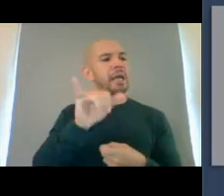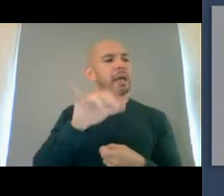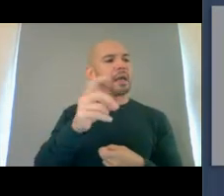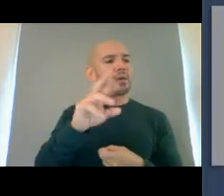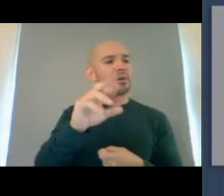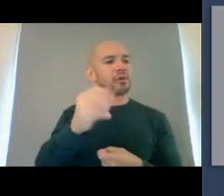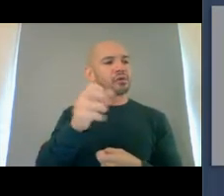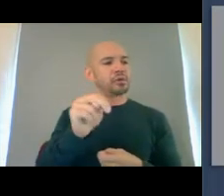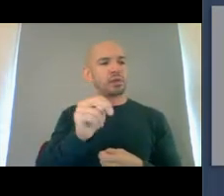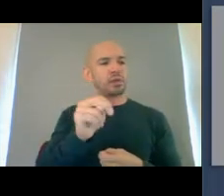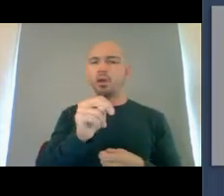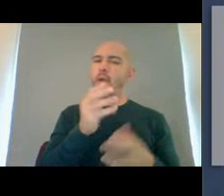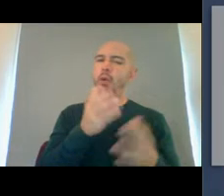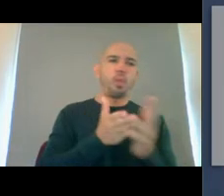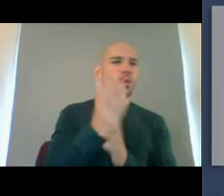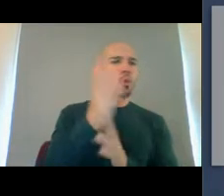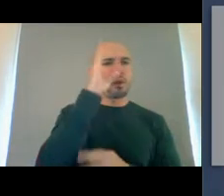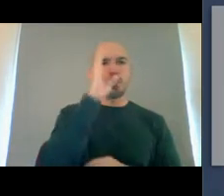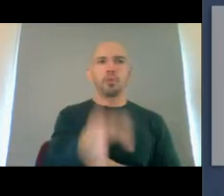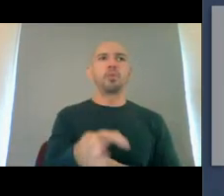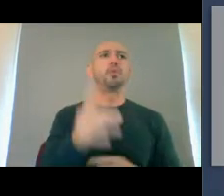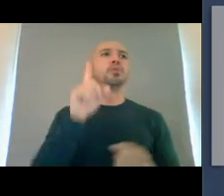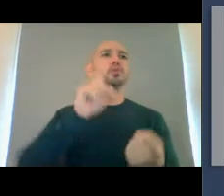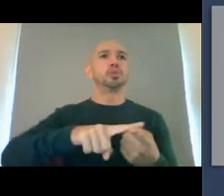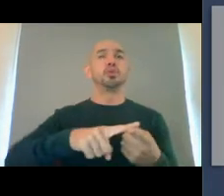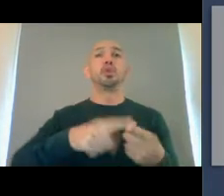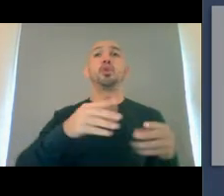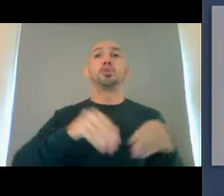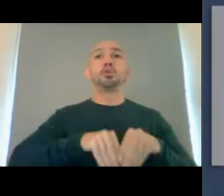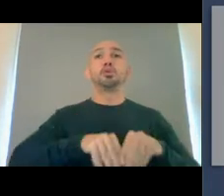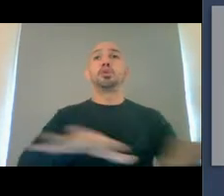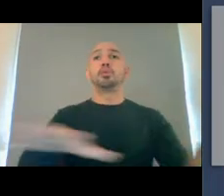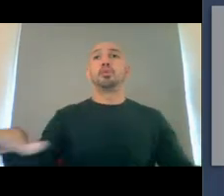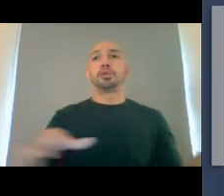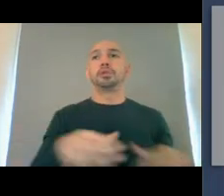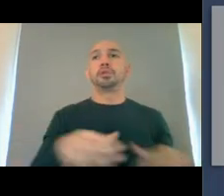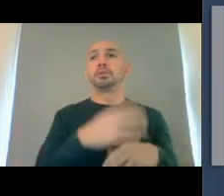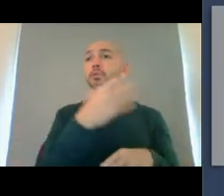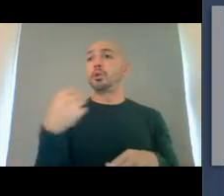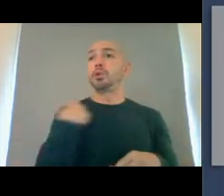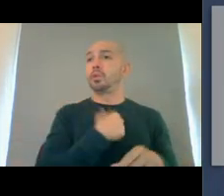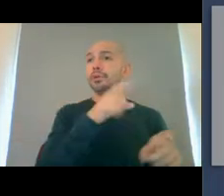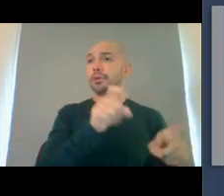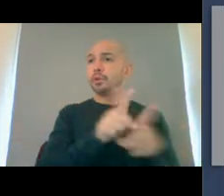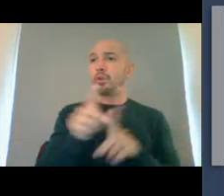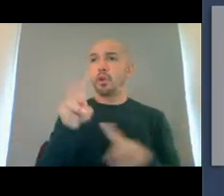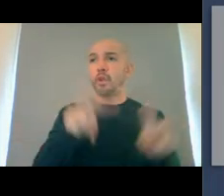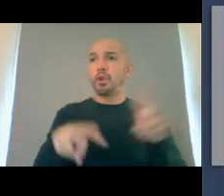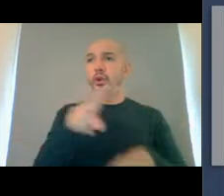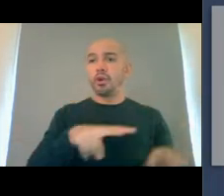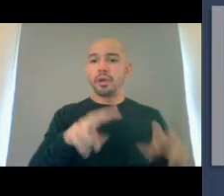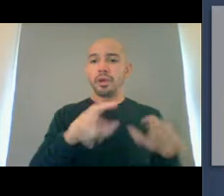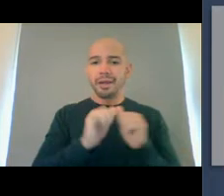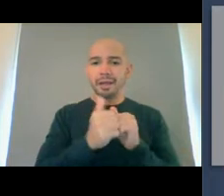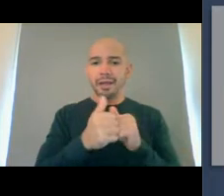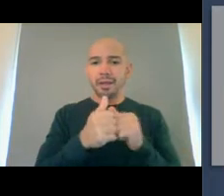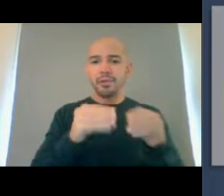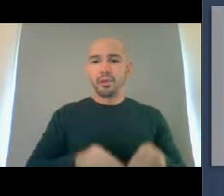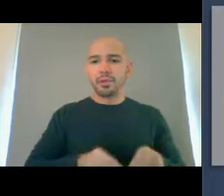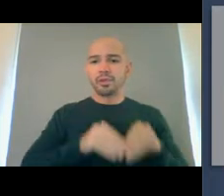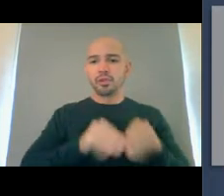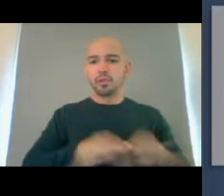distribution and to the staging so um and we also need to look at specific solutions for the border of us and mexico because we have quite a high